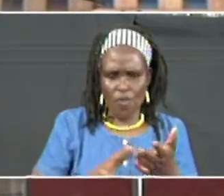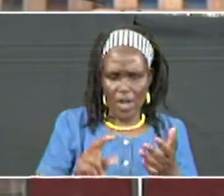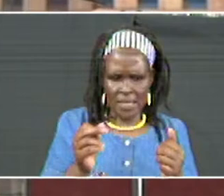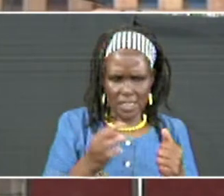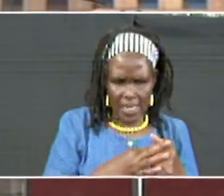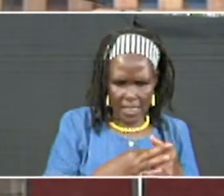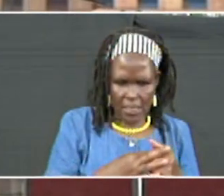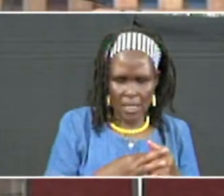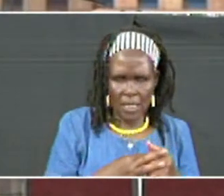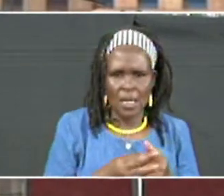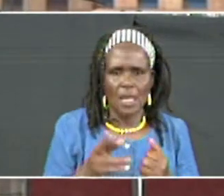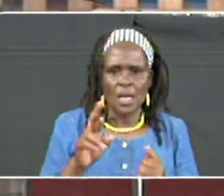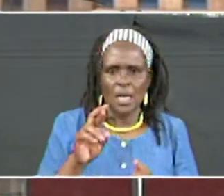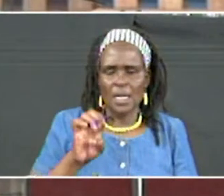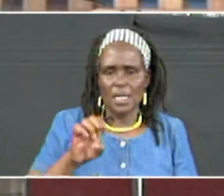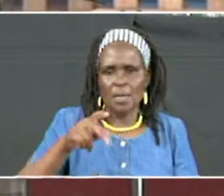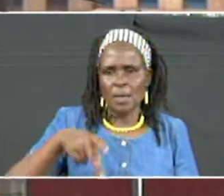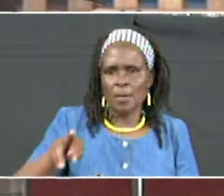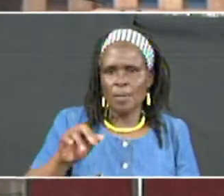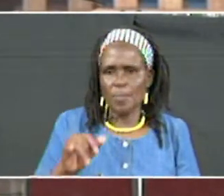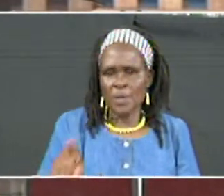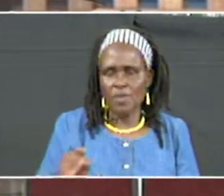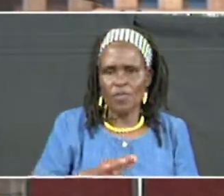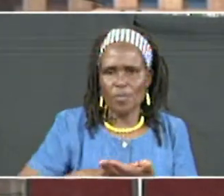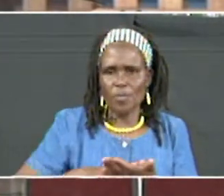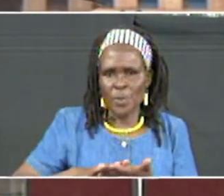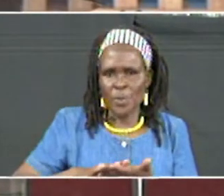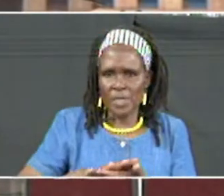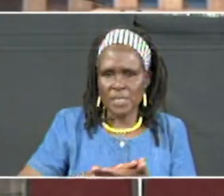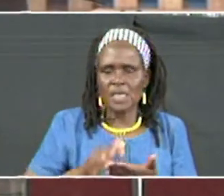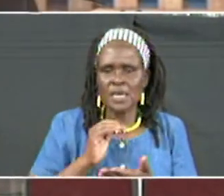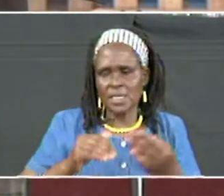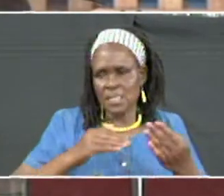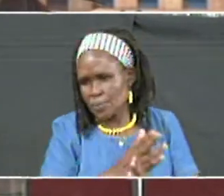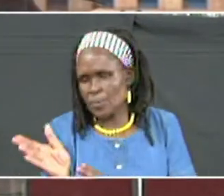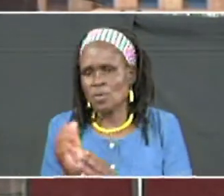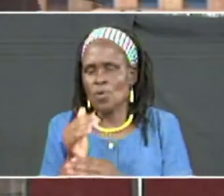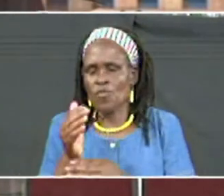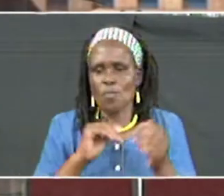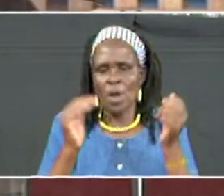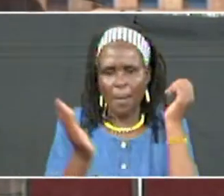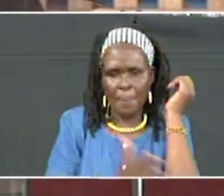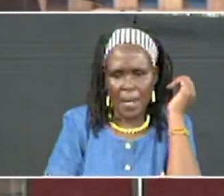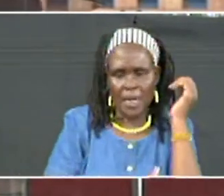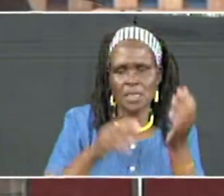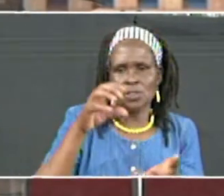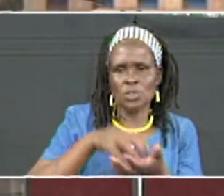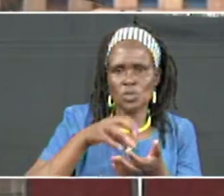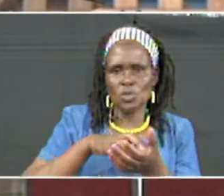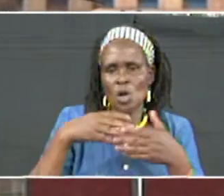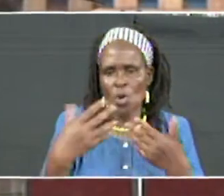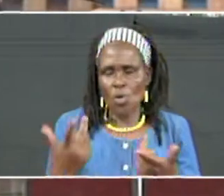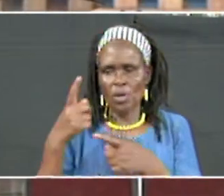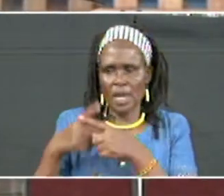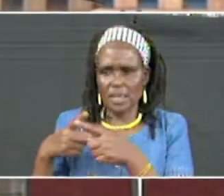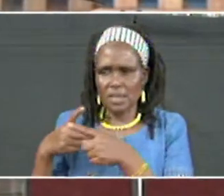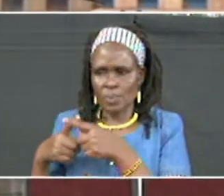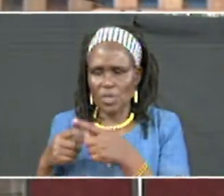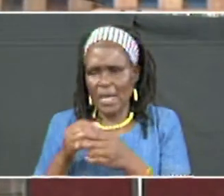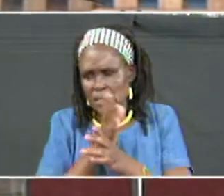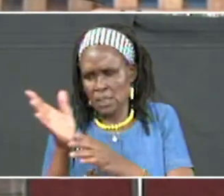Reprieve. And reprieve basically is an escape from a bad situation or experience. An escape from a